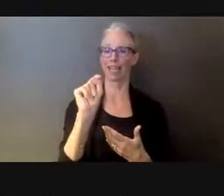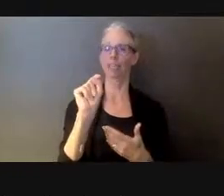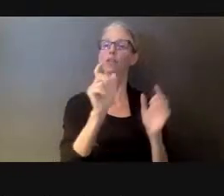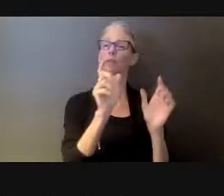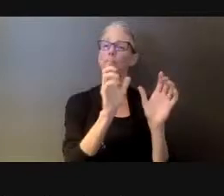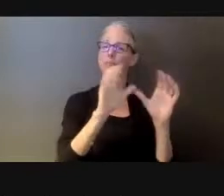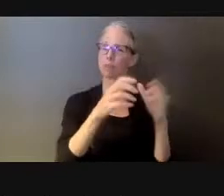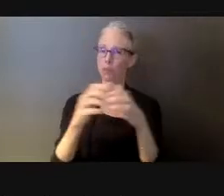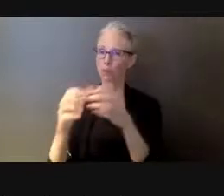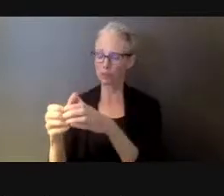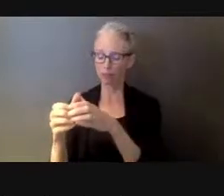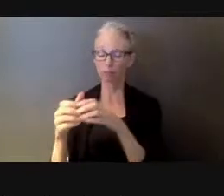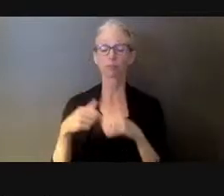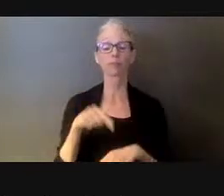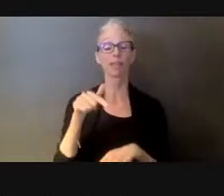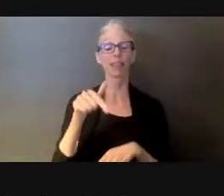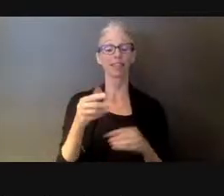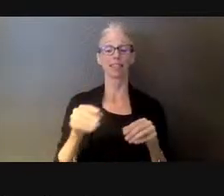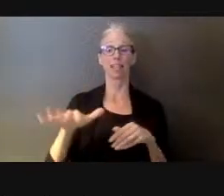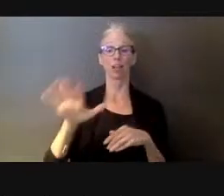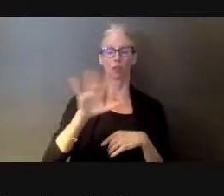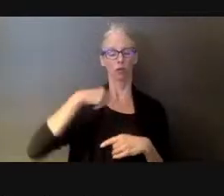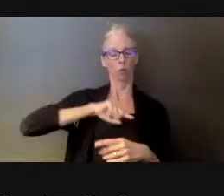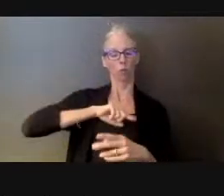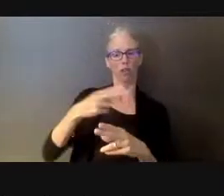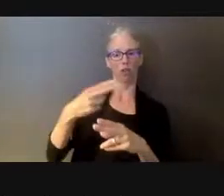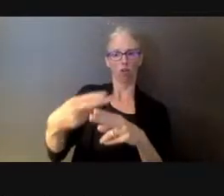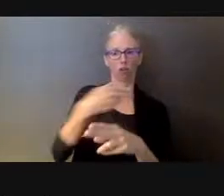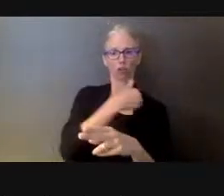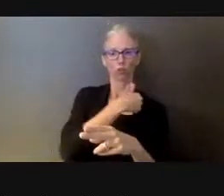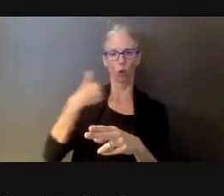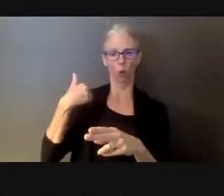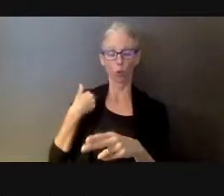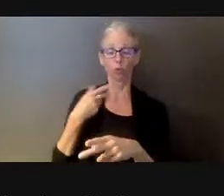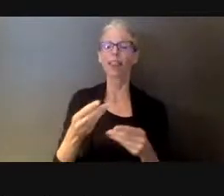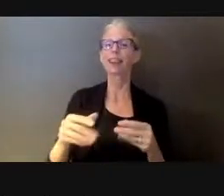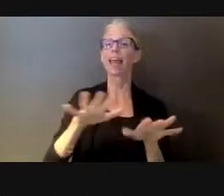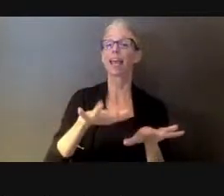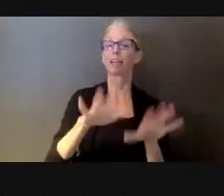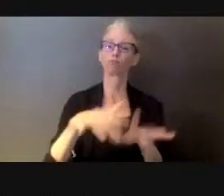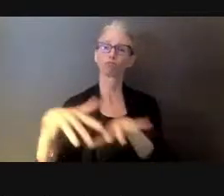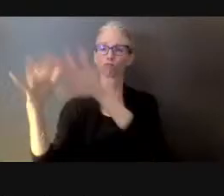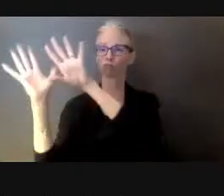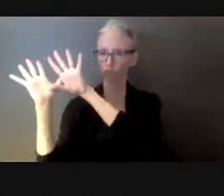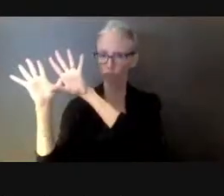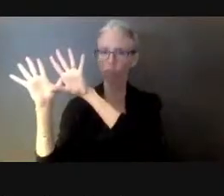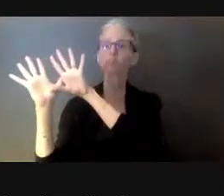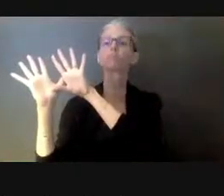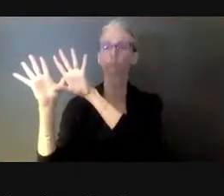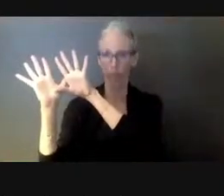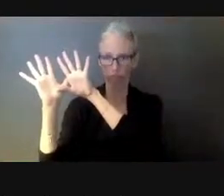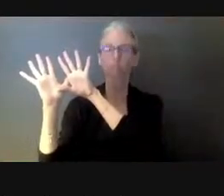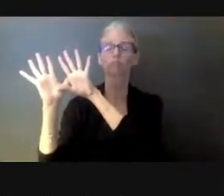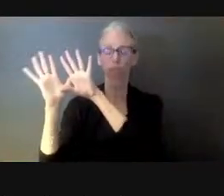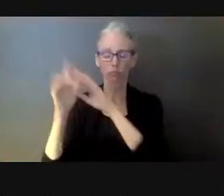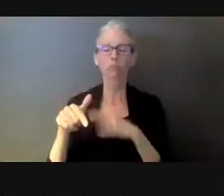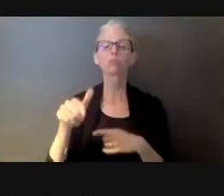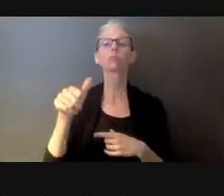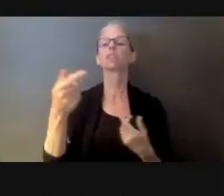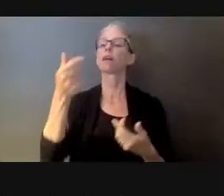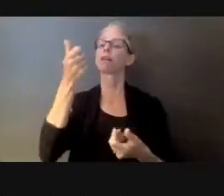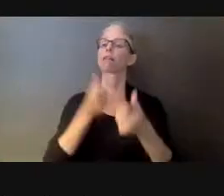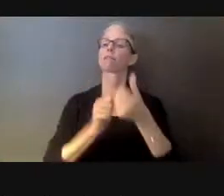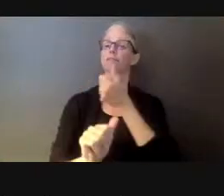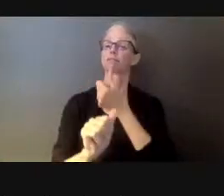refer to as Toronto, is ceded land covered under Treaty 13 between the Mississauga of the Credit Nation